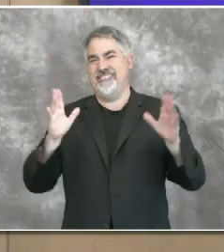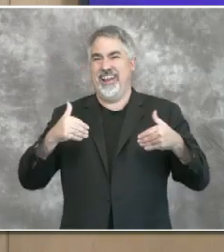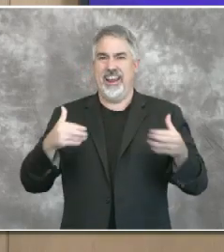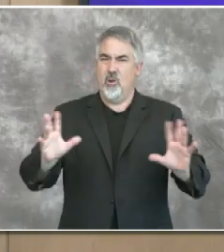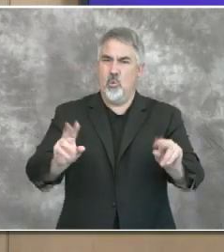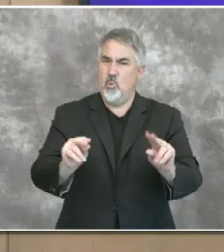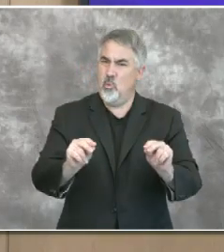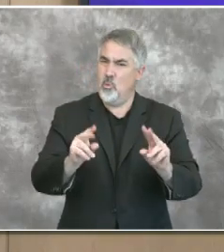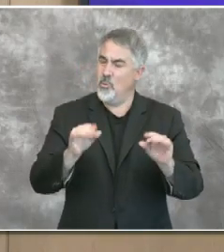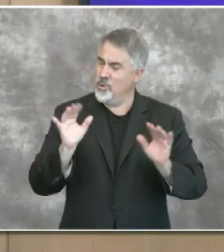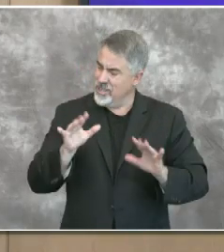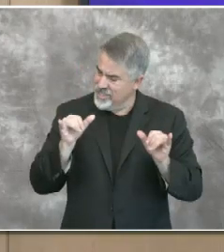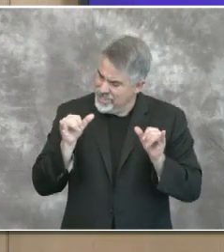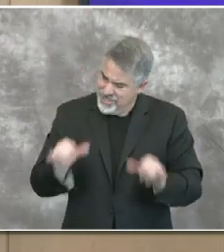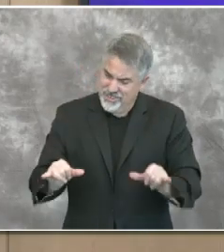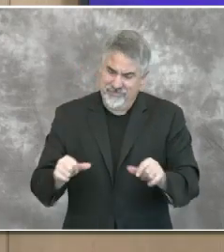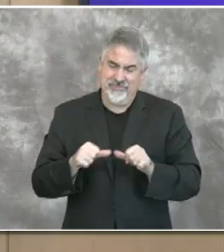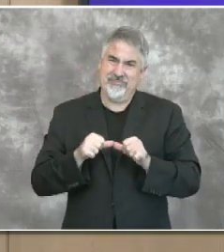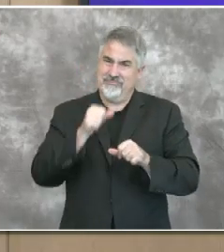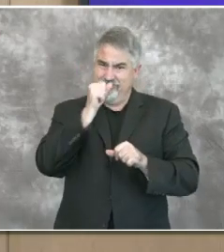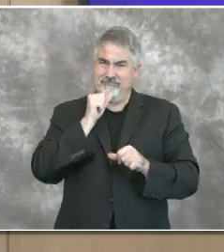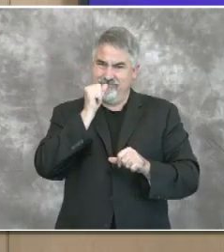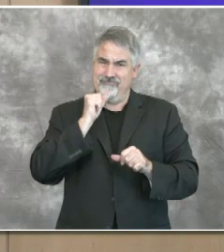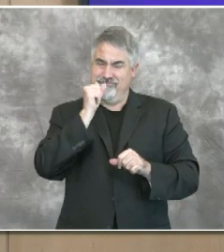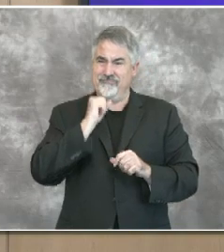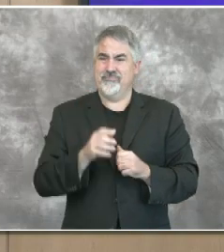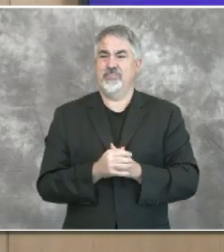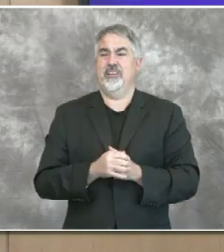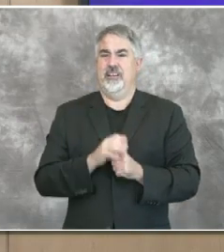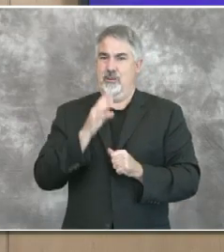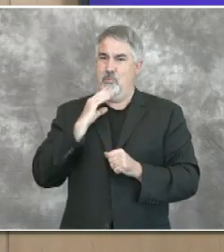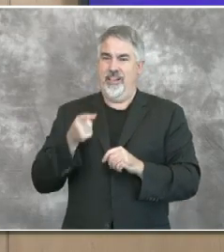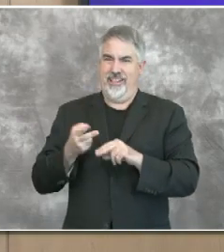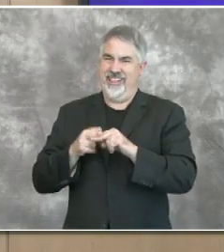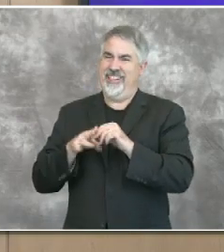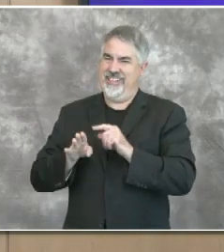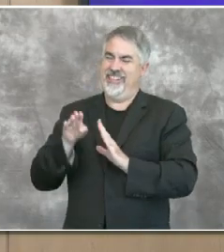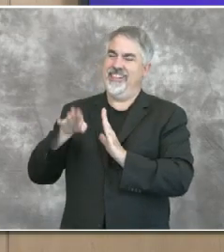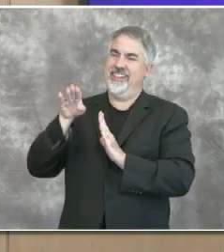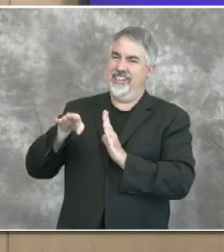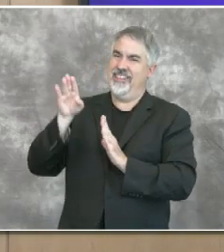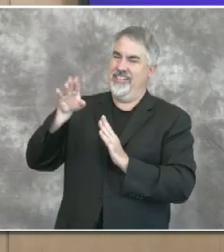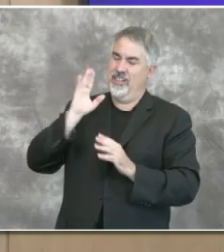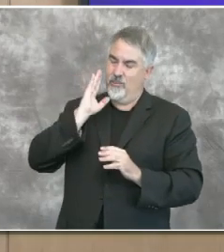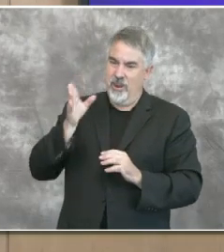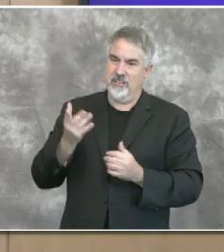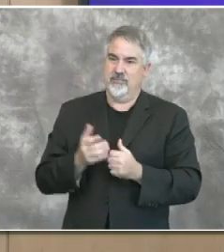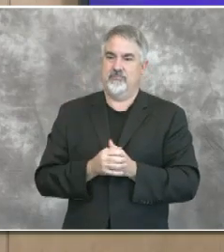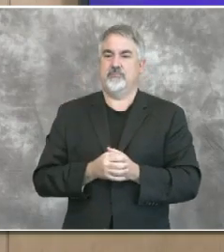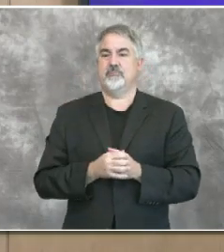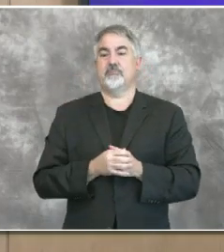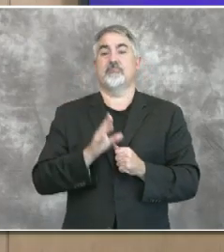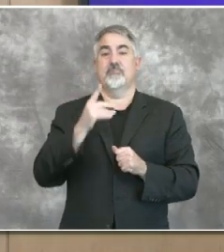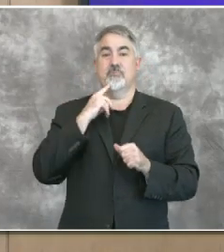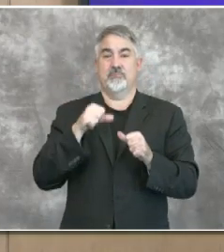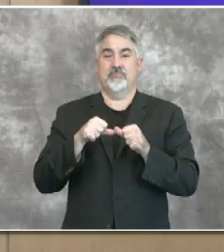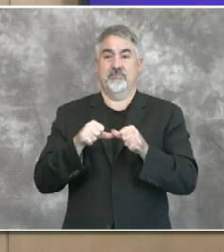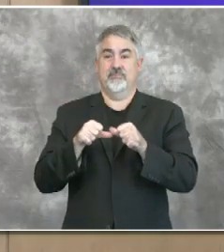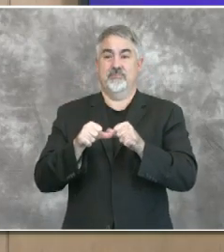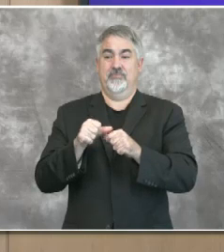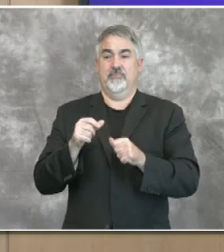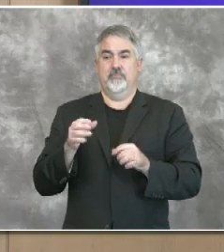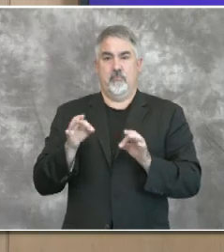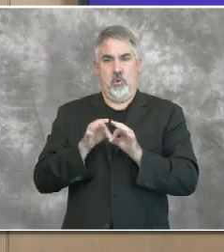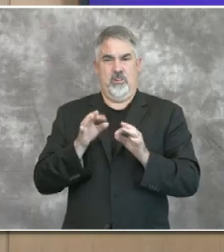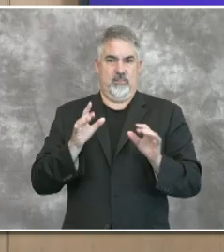be on a pathway like we see in those other jurisdictions. And so we continue to ask for your ongoing commitment as we work